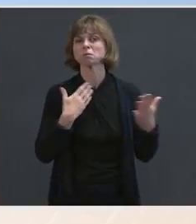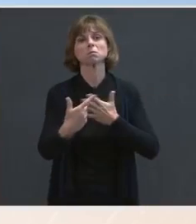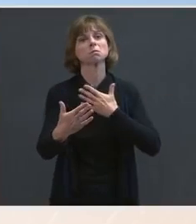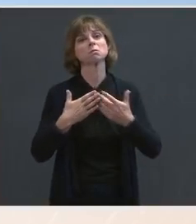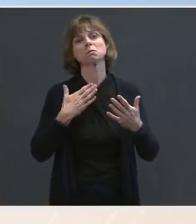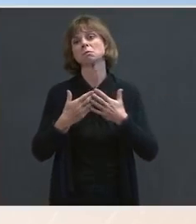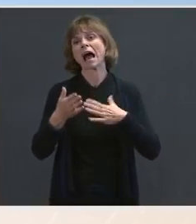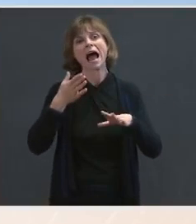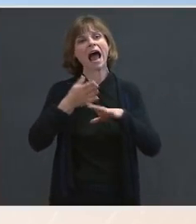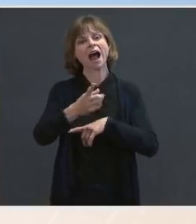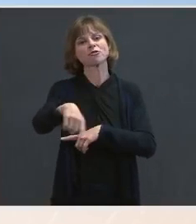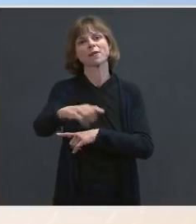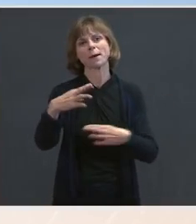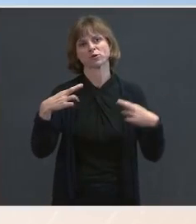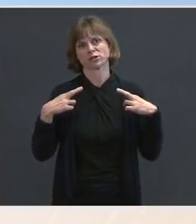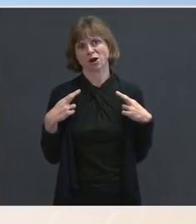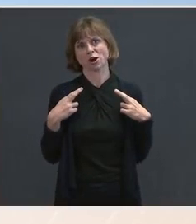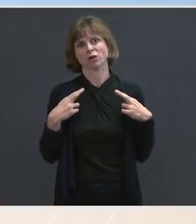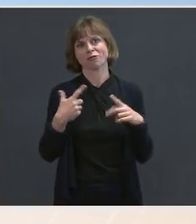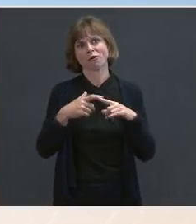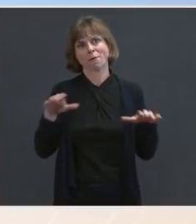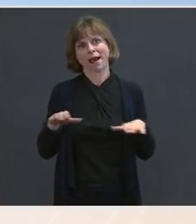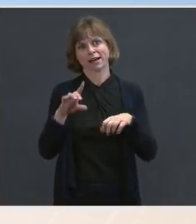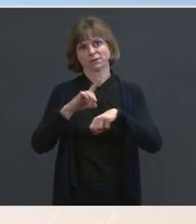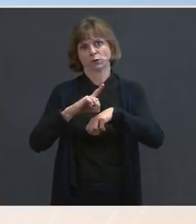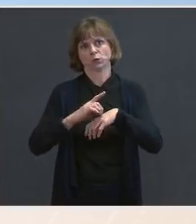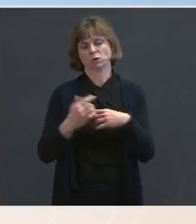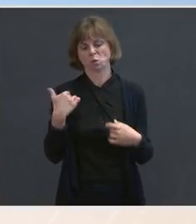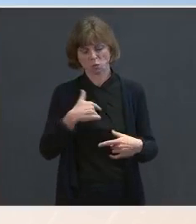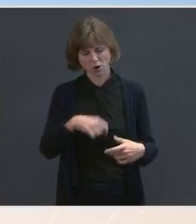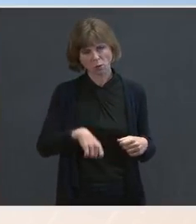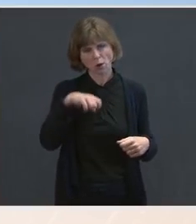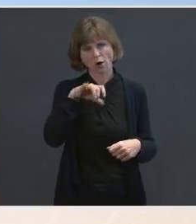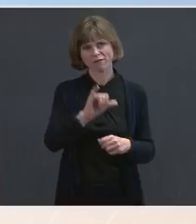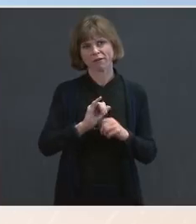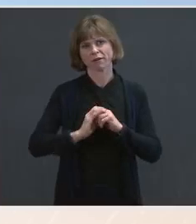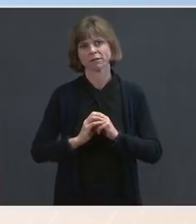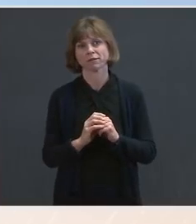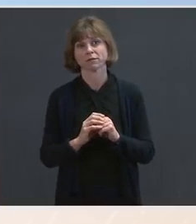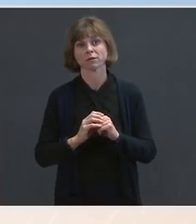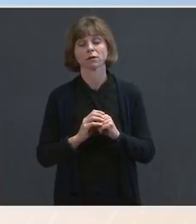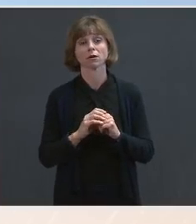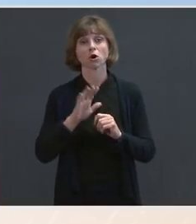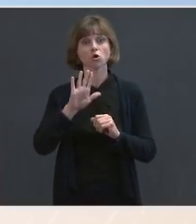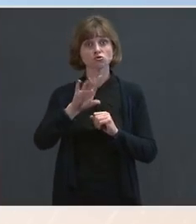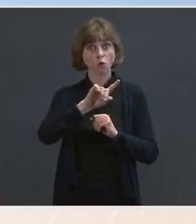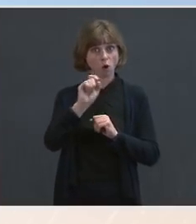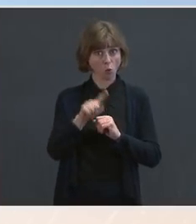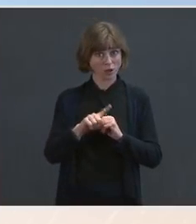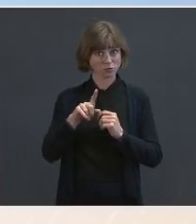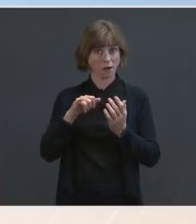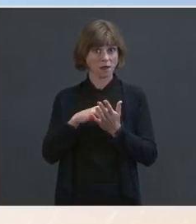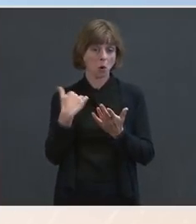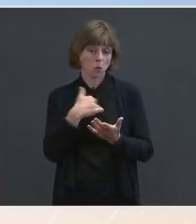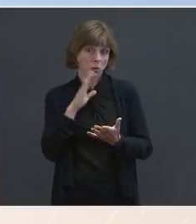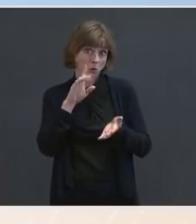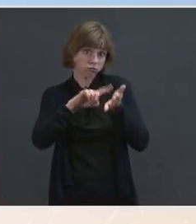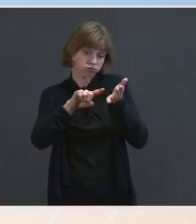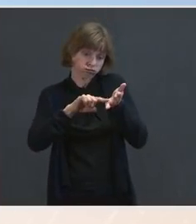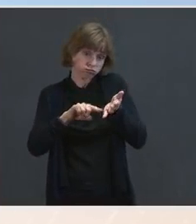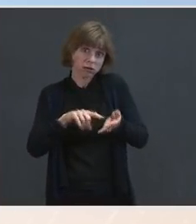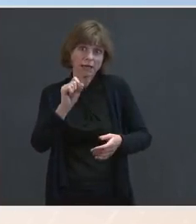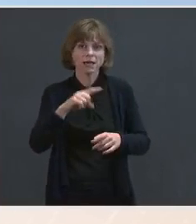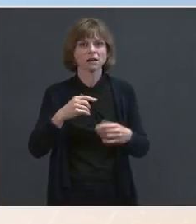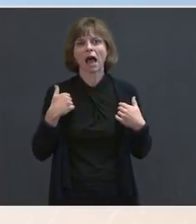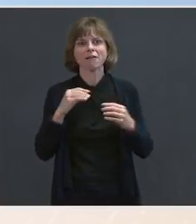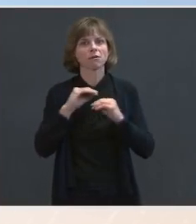they retire from active duty, and we're very proud of that. As to the questions you raise, we'll take a look at that. We don't have anything specific